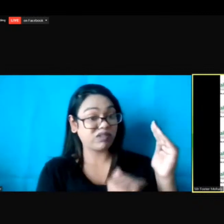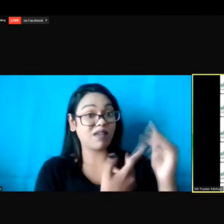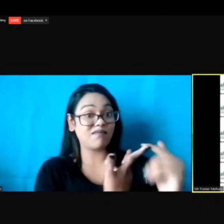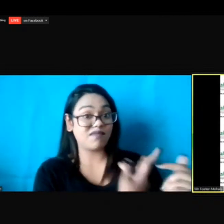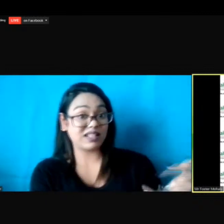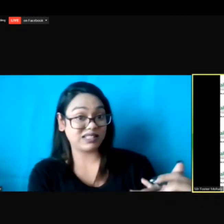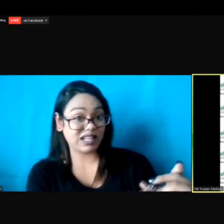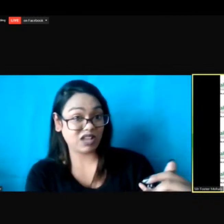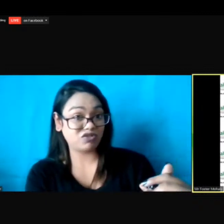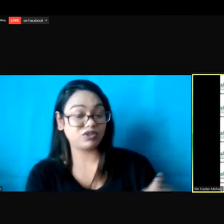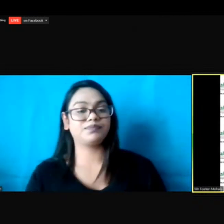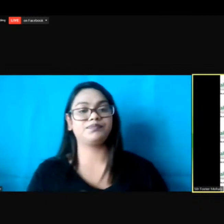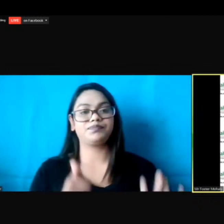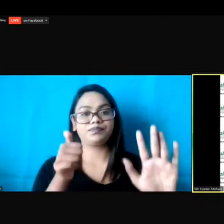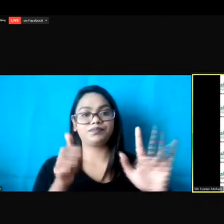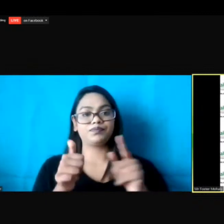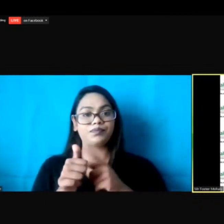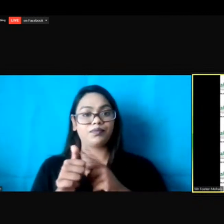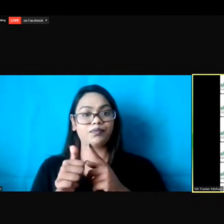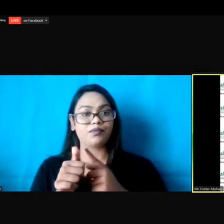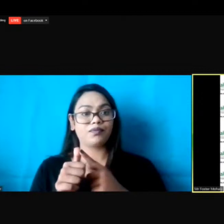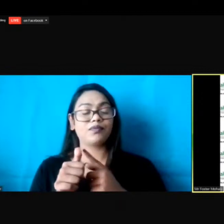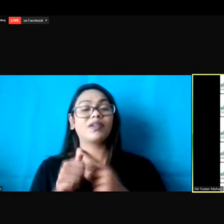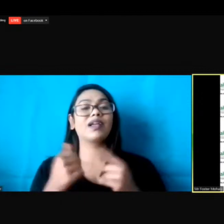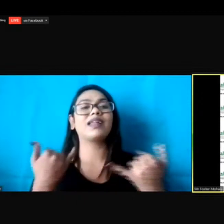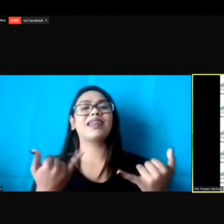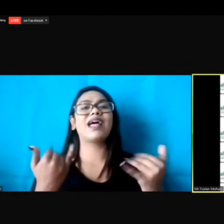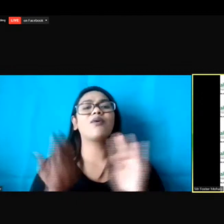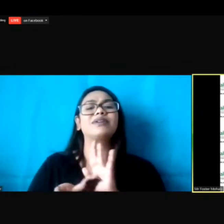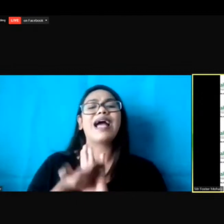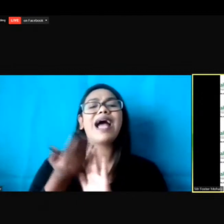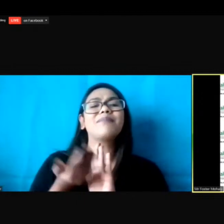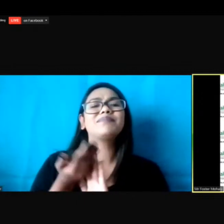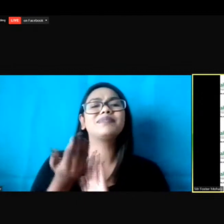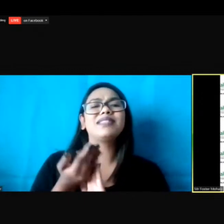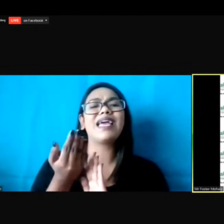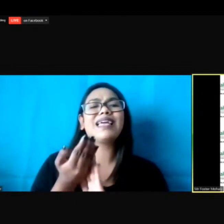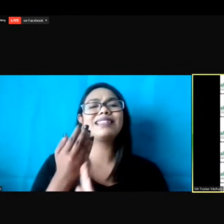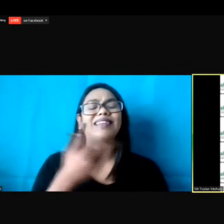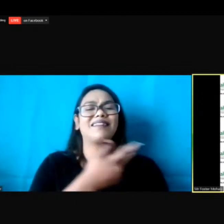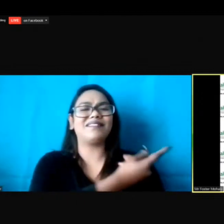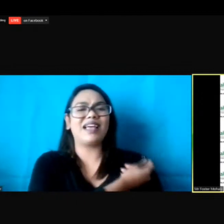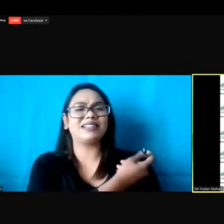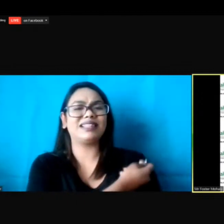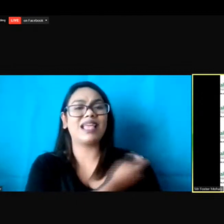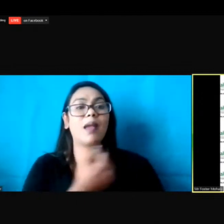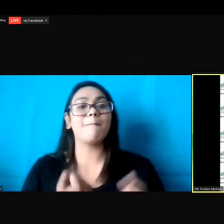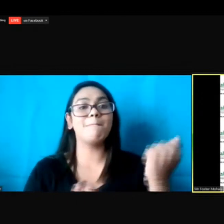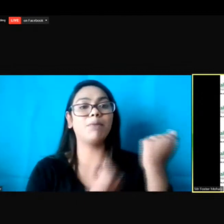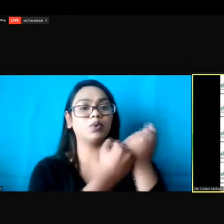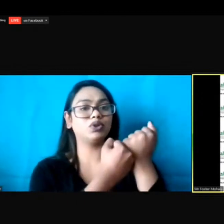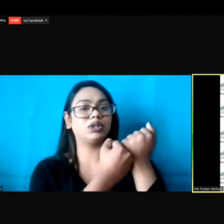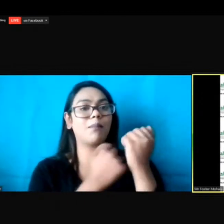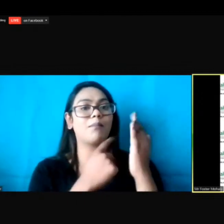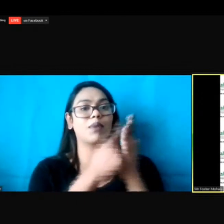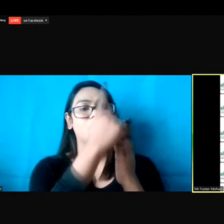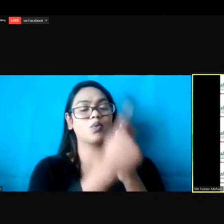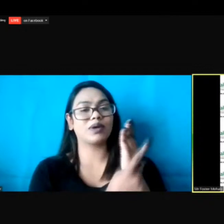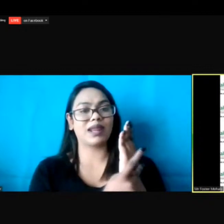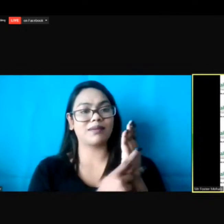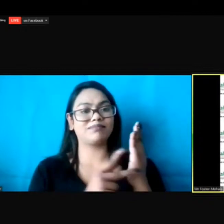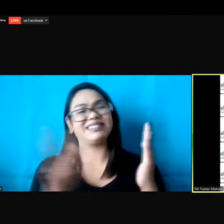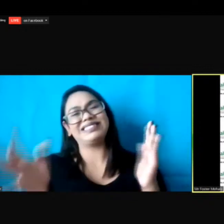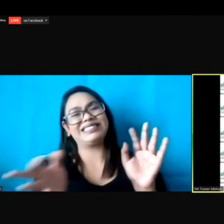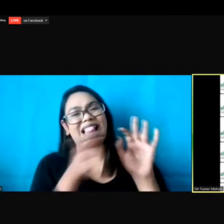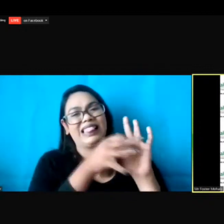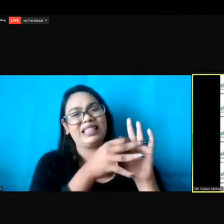is, what is the latest update regarding the vaccine booster program? This one is related to the one that the question number 5.